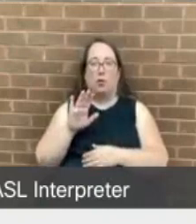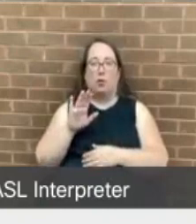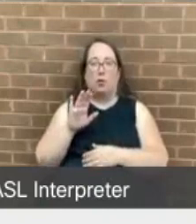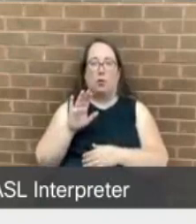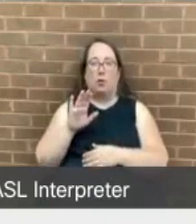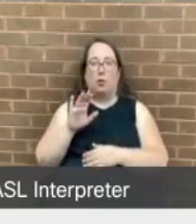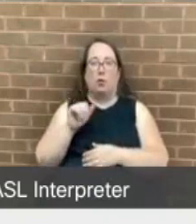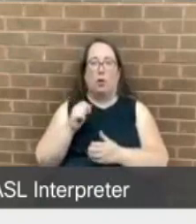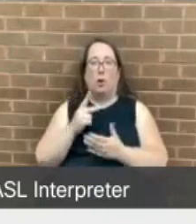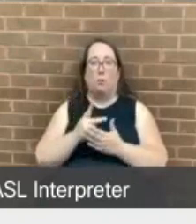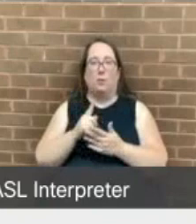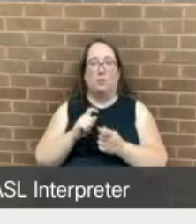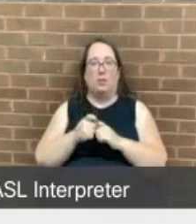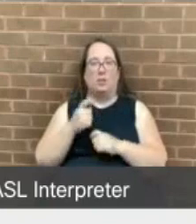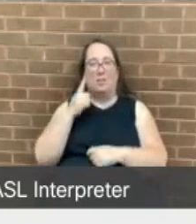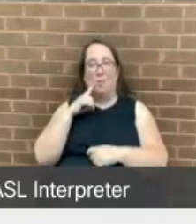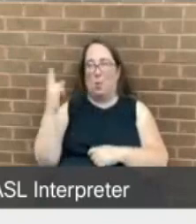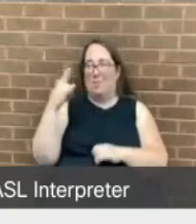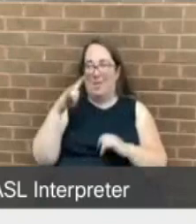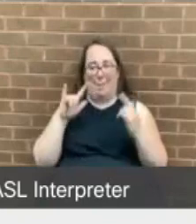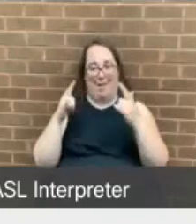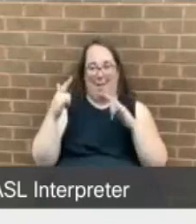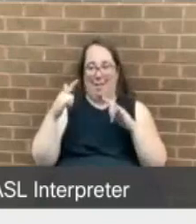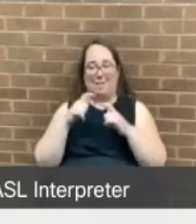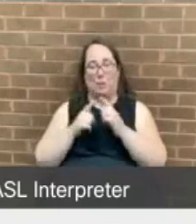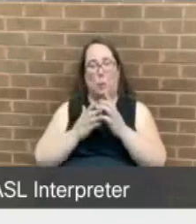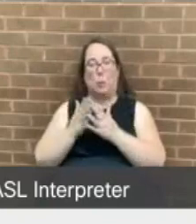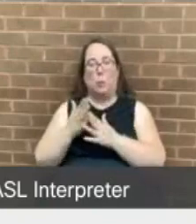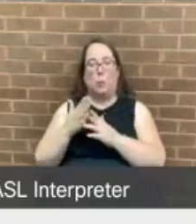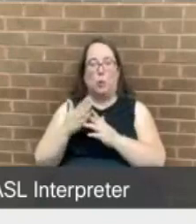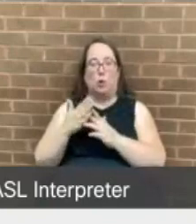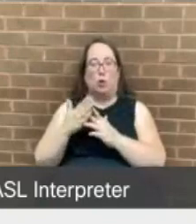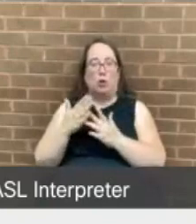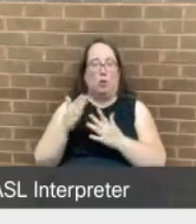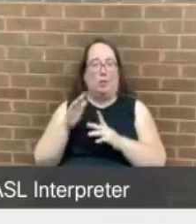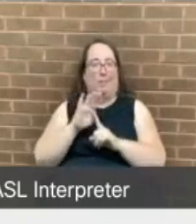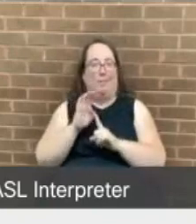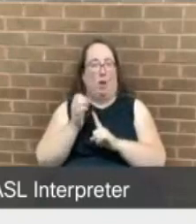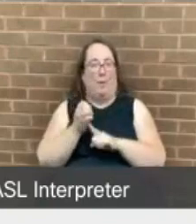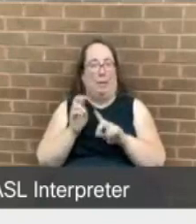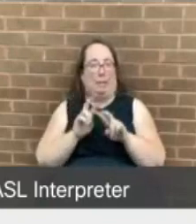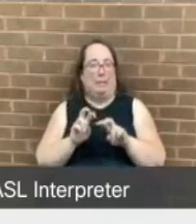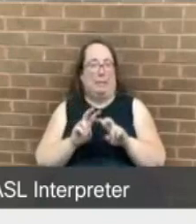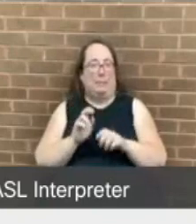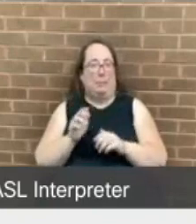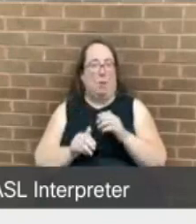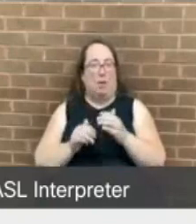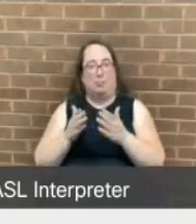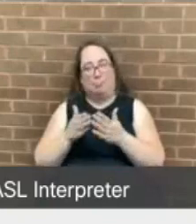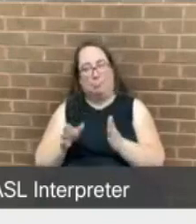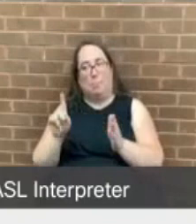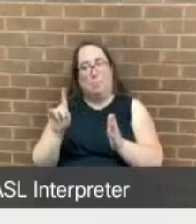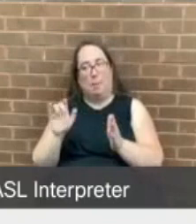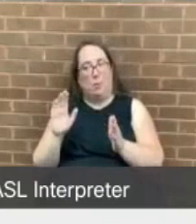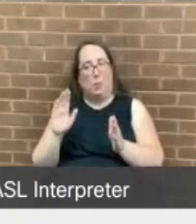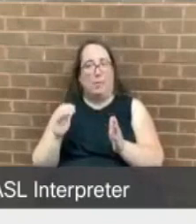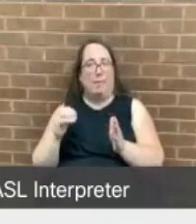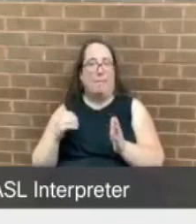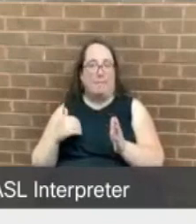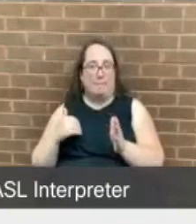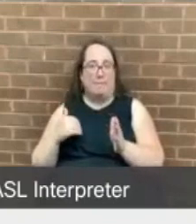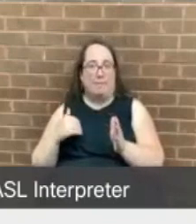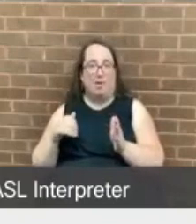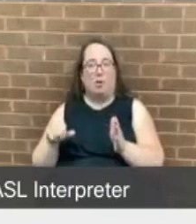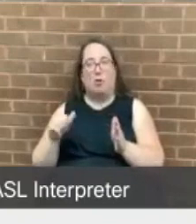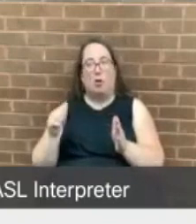their approved changes to the flight path will then have to go through an environmental assessment process where the public will have